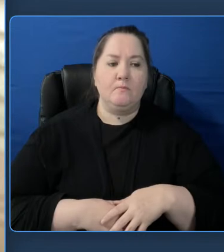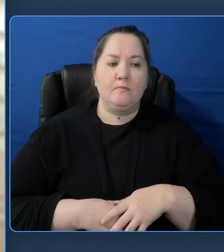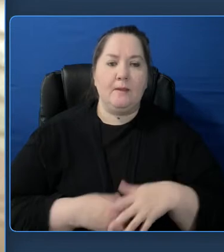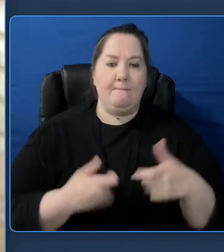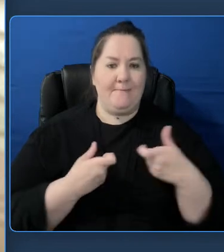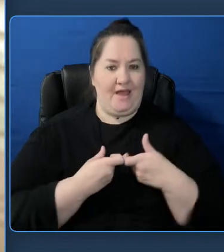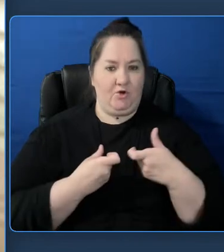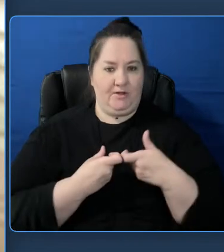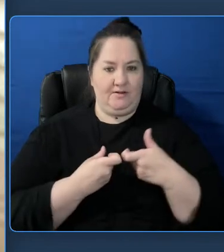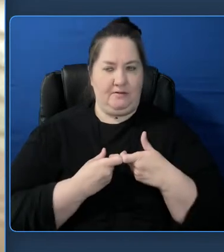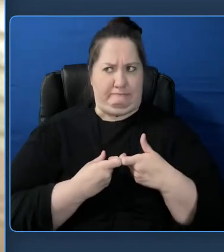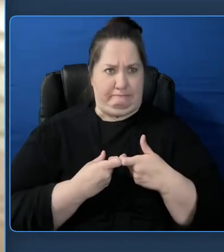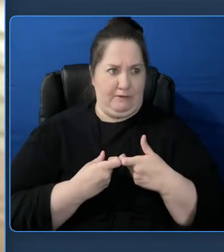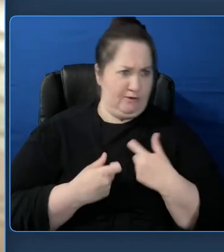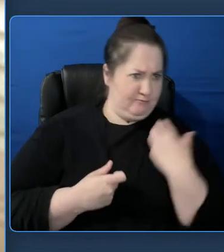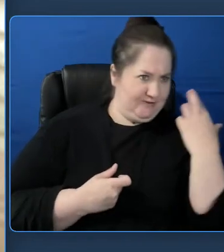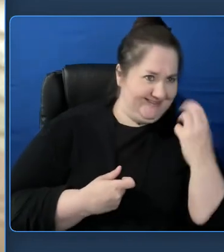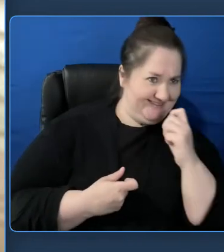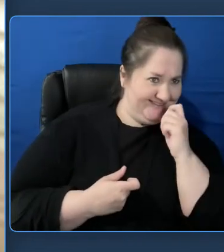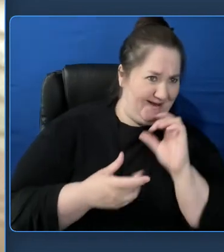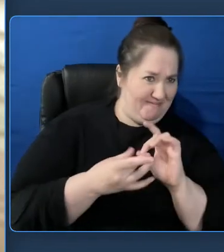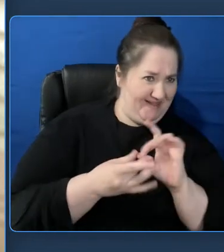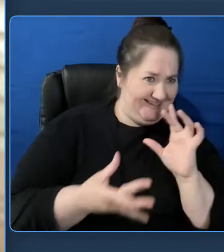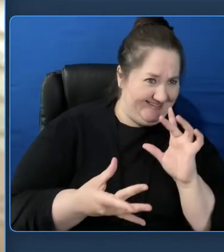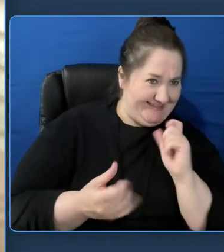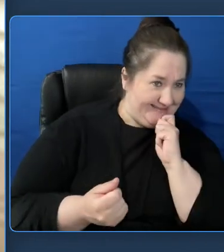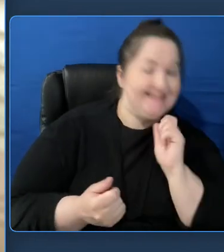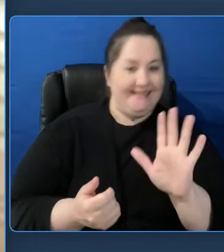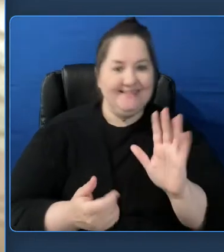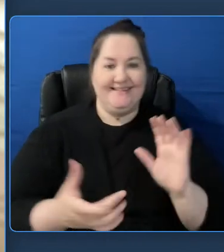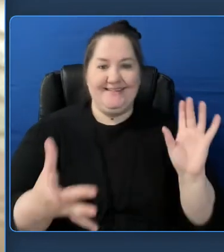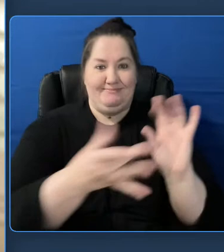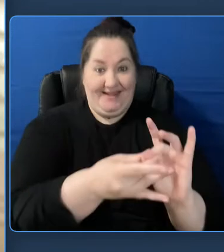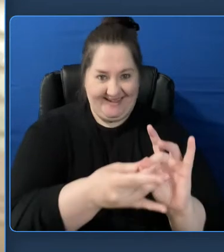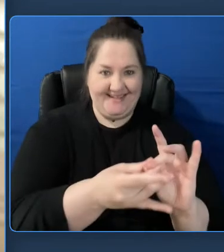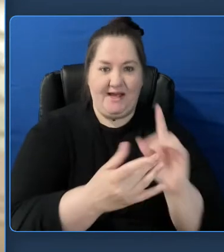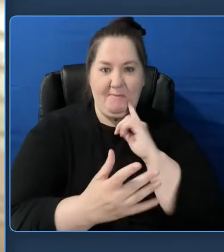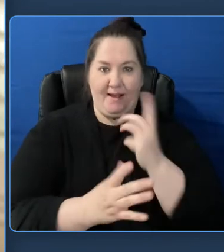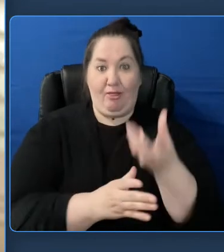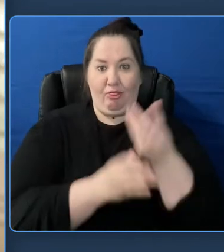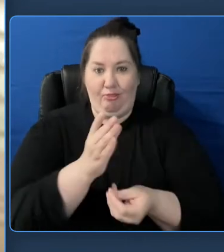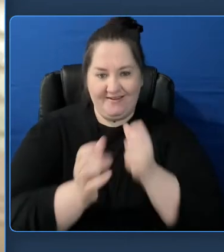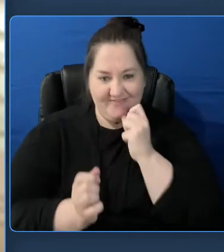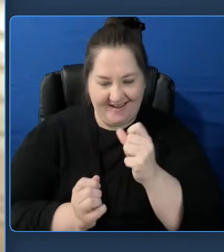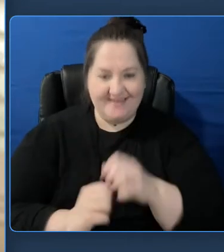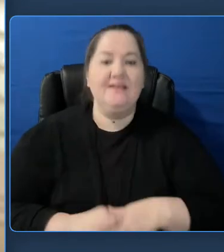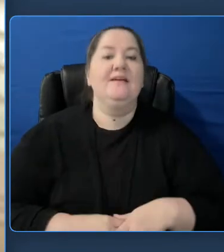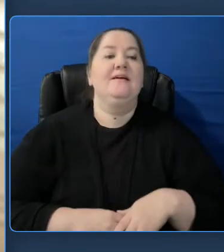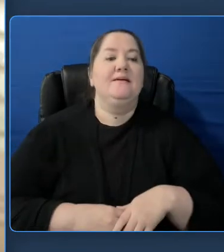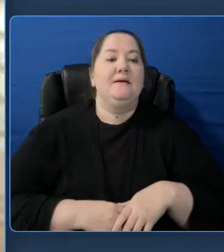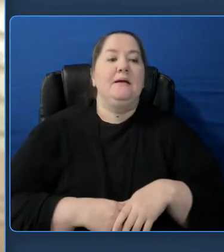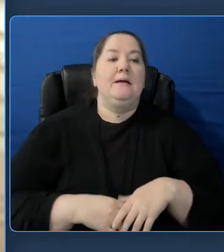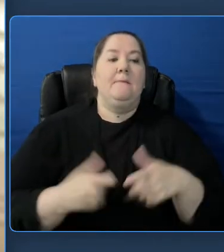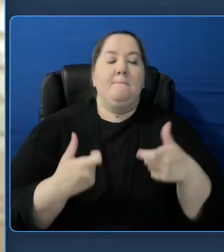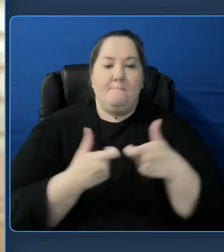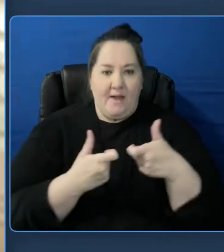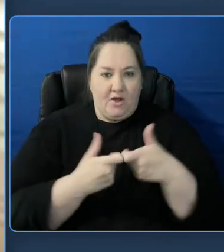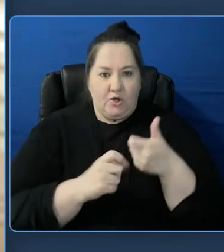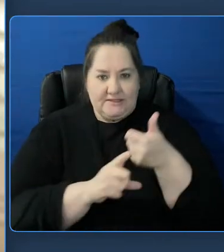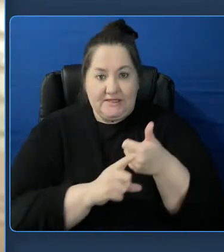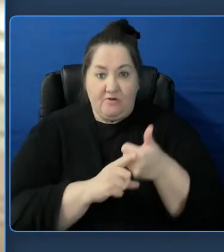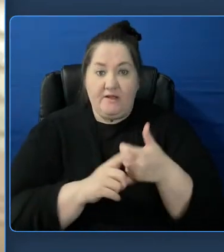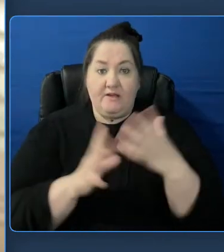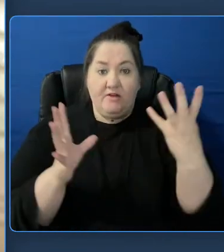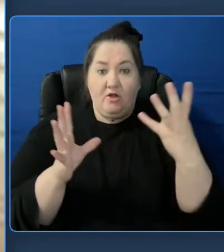the battery, which I realized I haven't plugged this in, so I might disappear. so we'll figure this out. But the battery is, if the battery